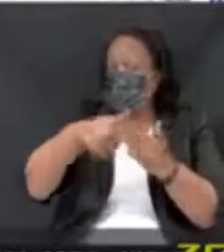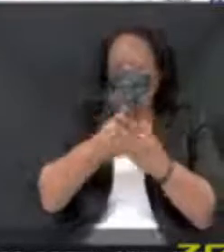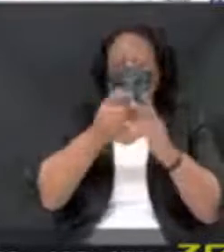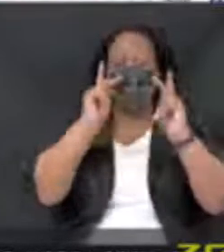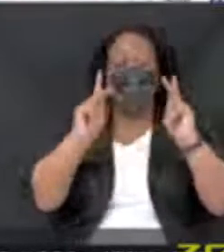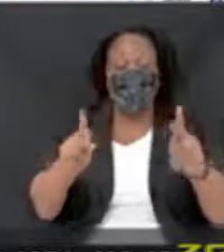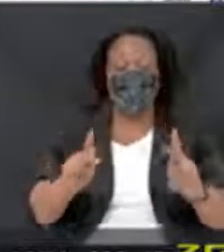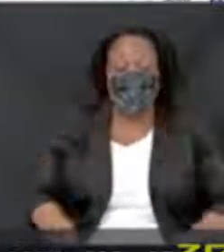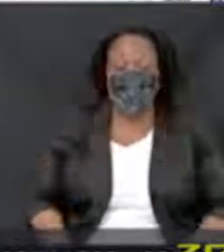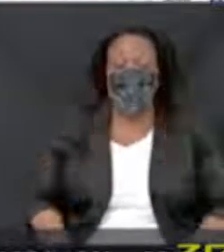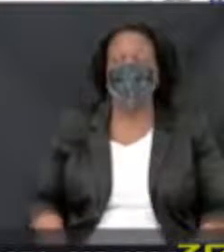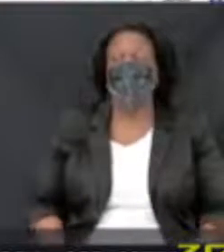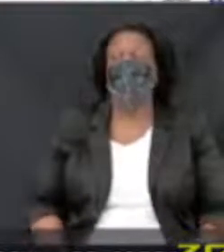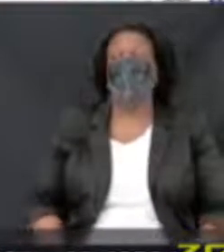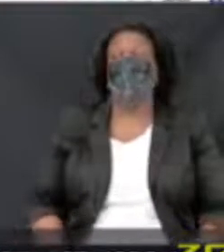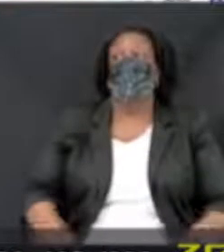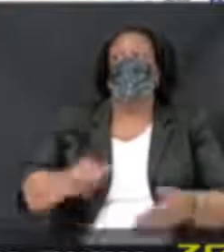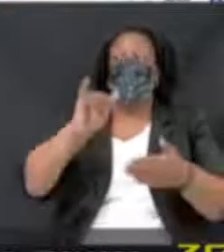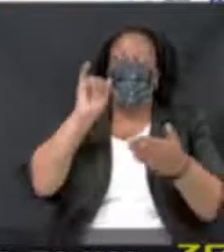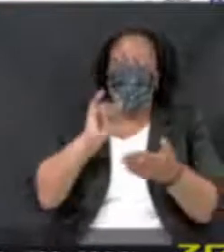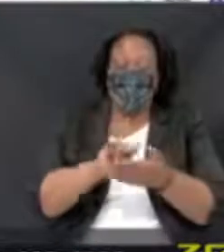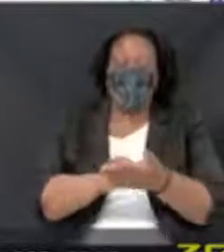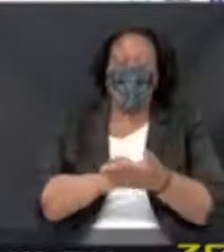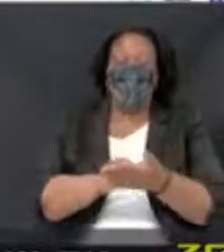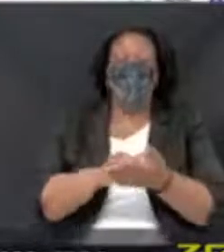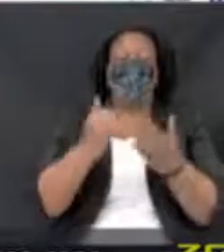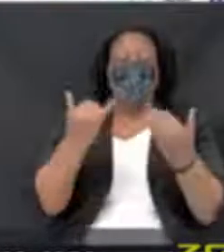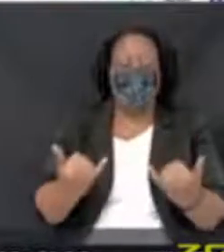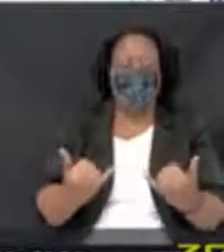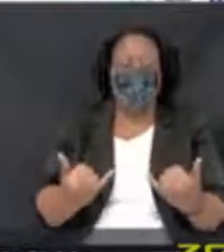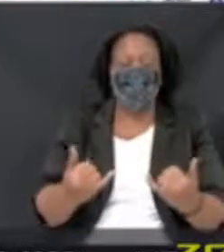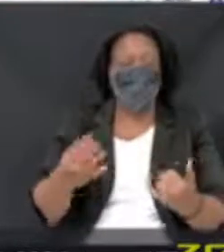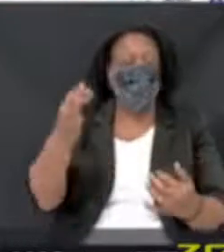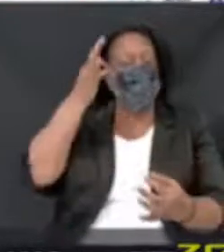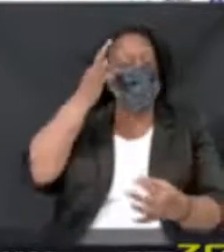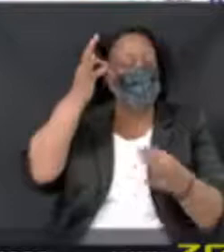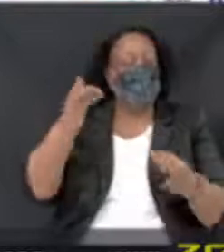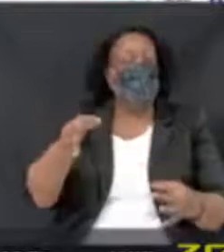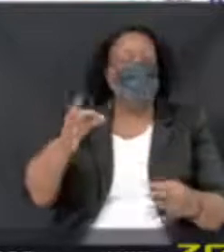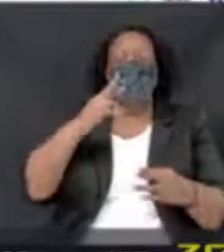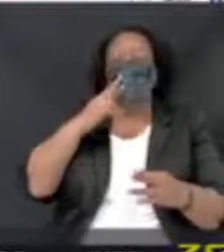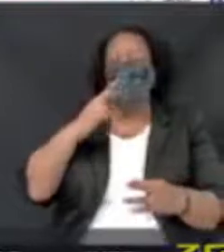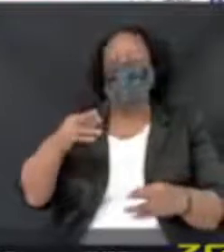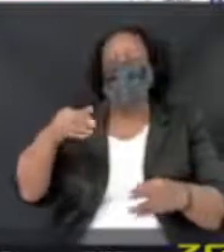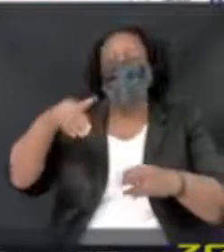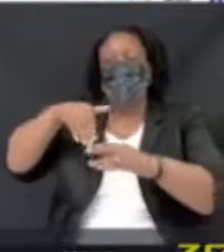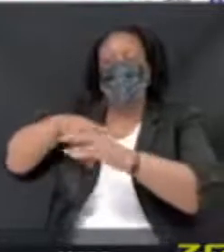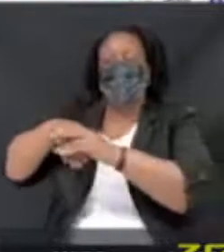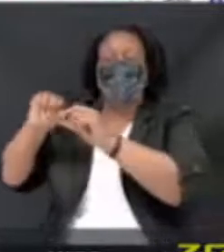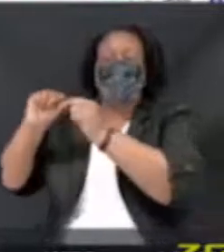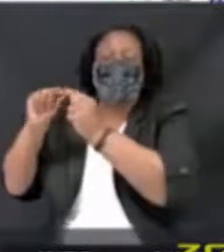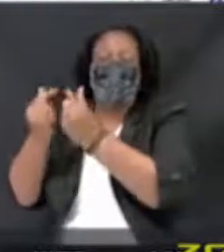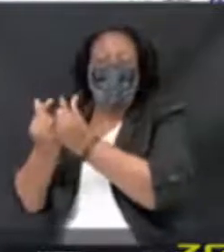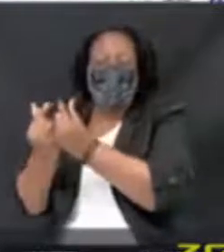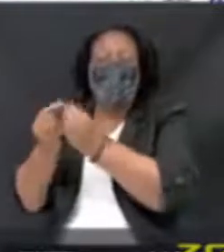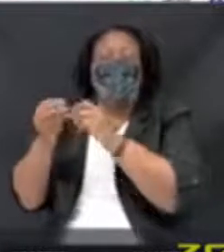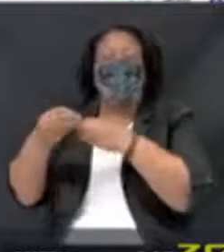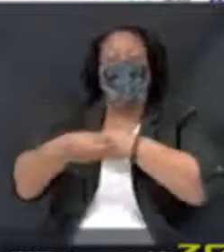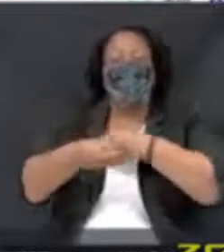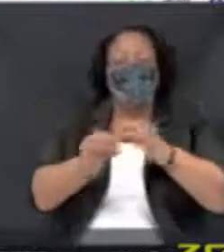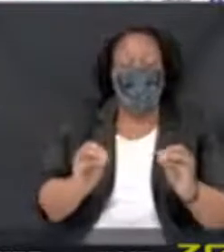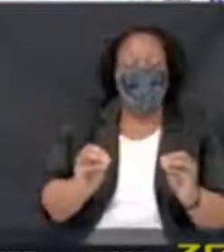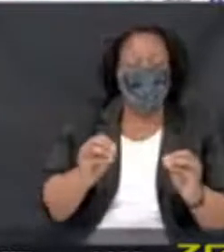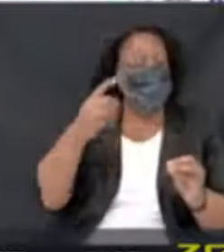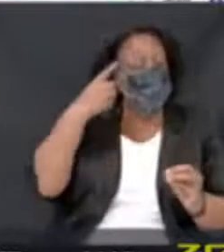the recommendations that are before the cabinet. Once these have favorable approval,